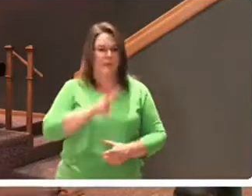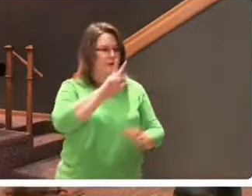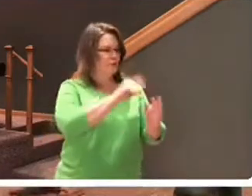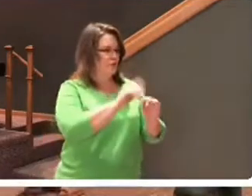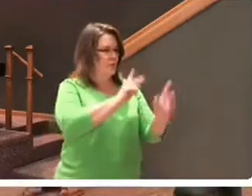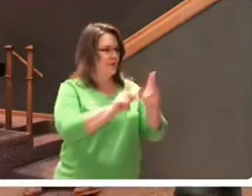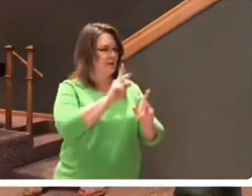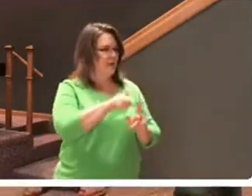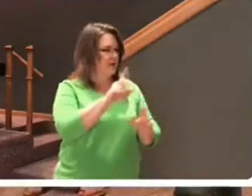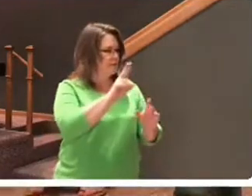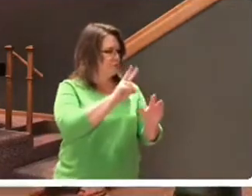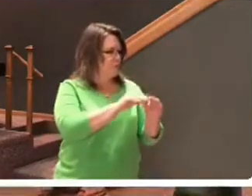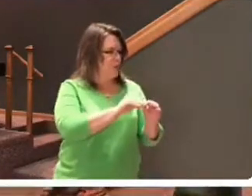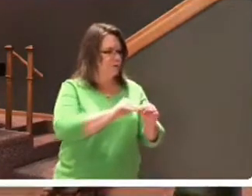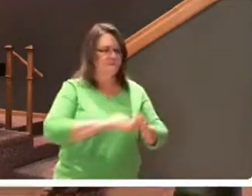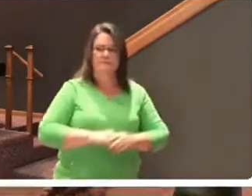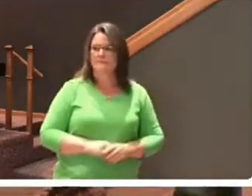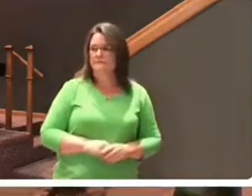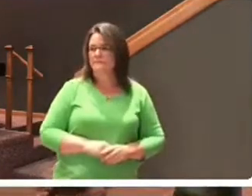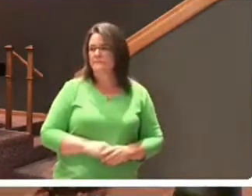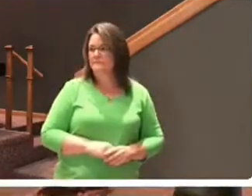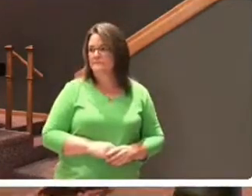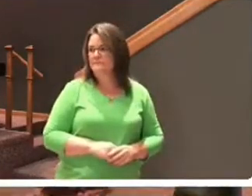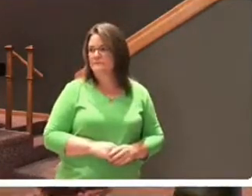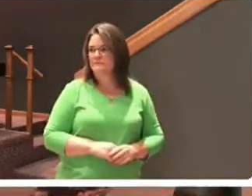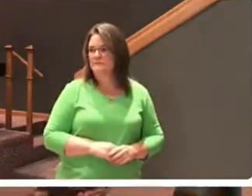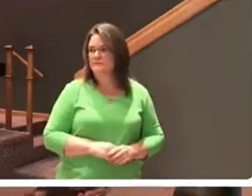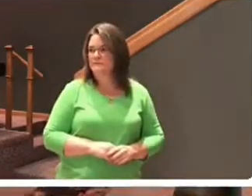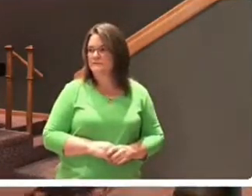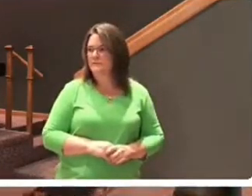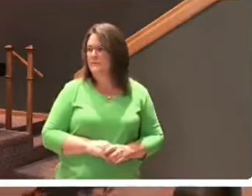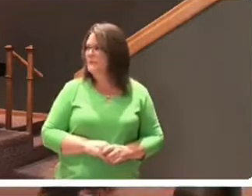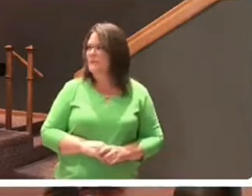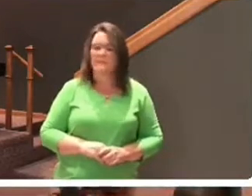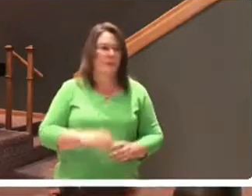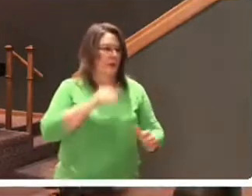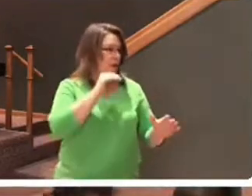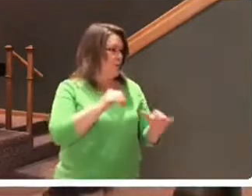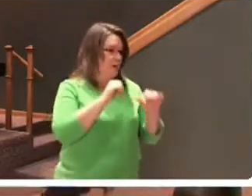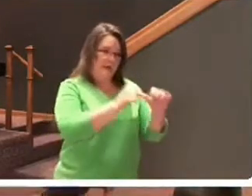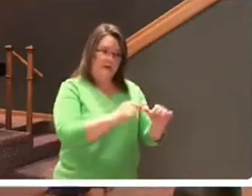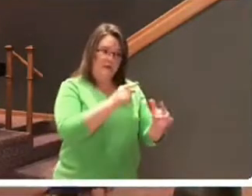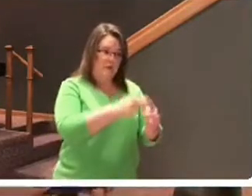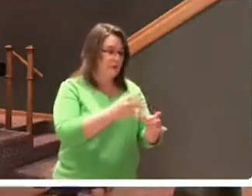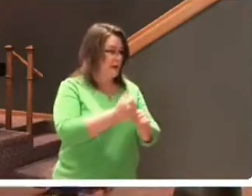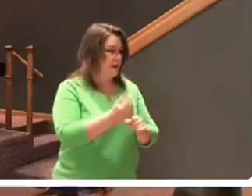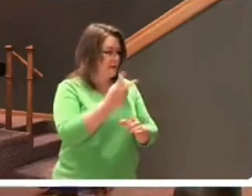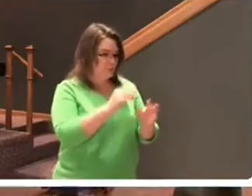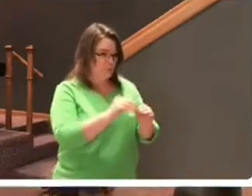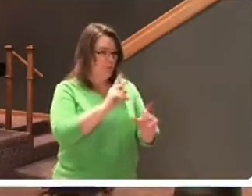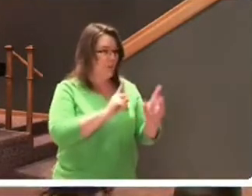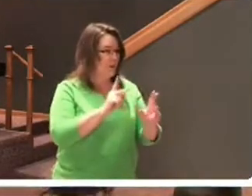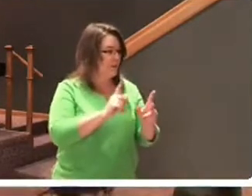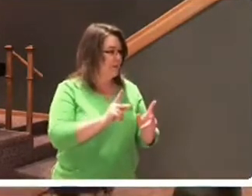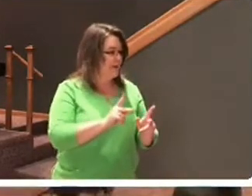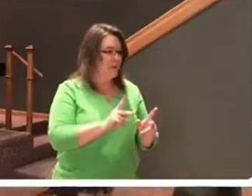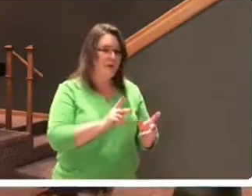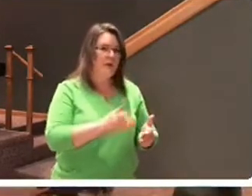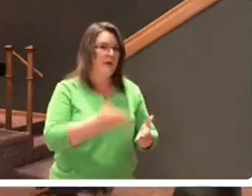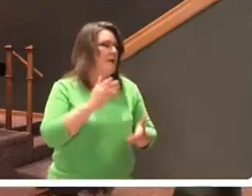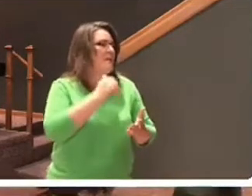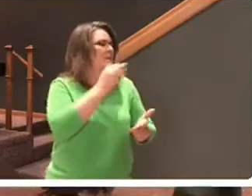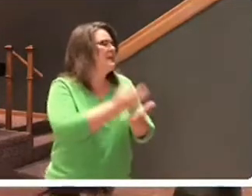People. We're not moving any further until I get 2 more people. And it may not even